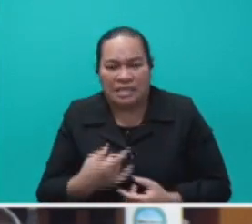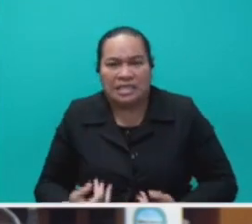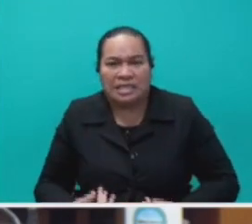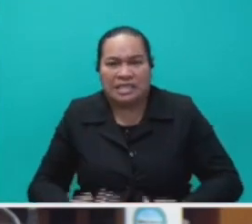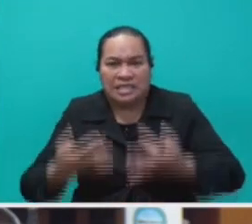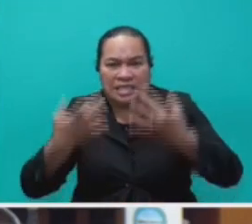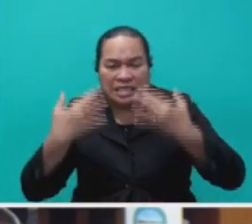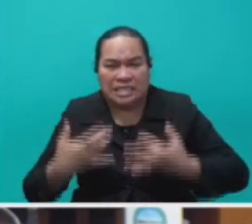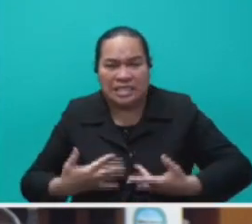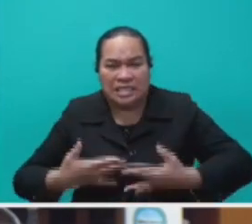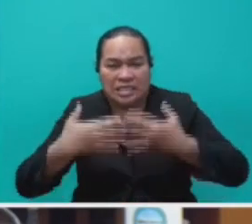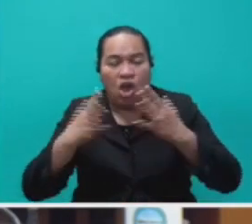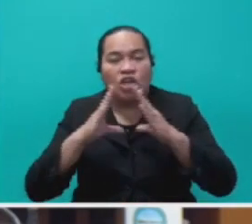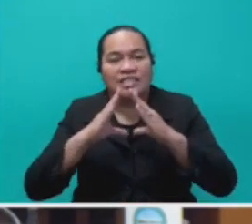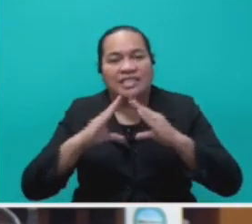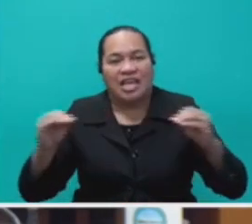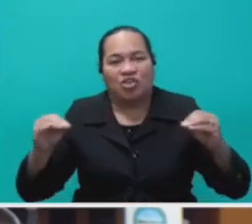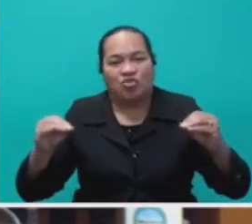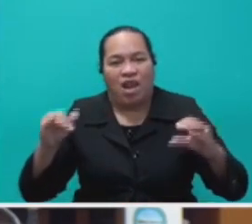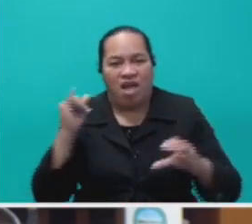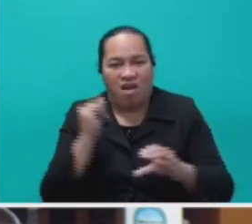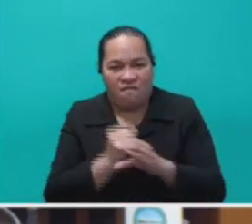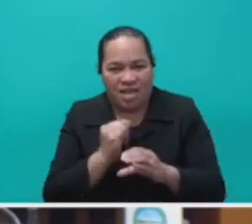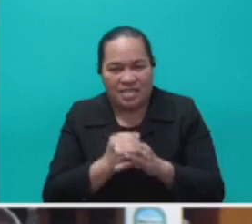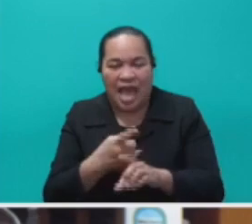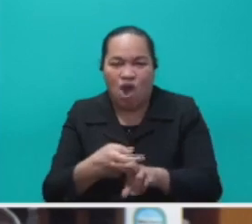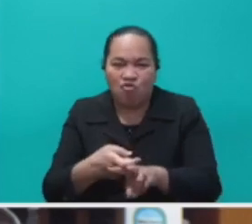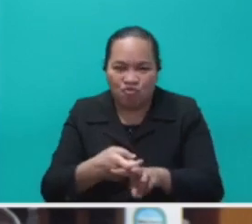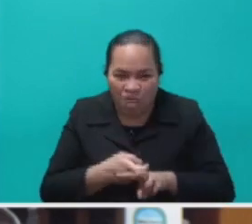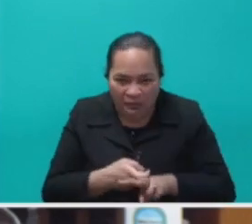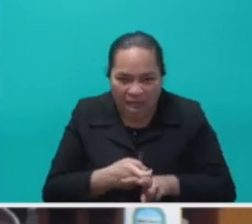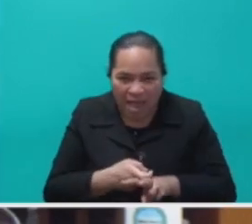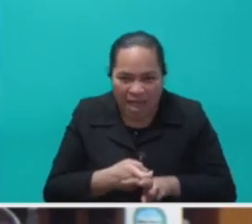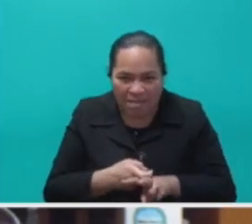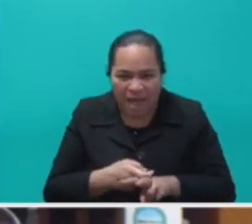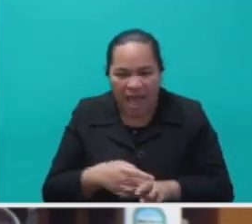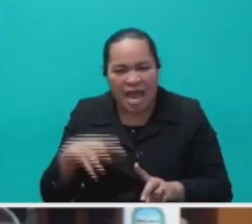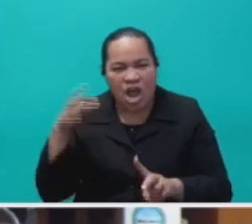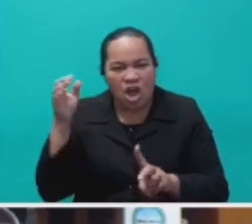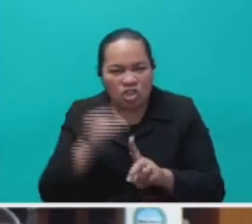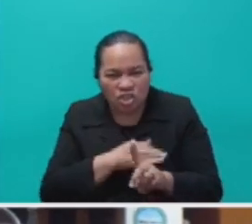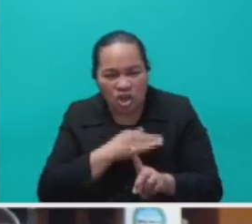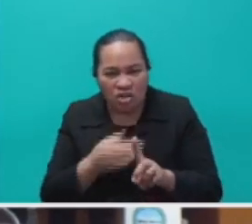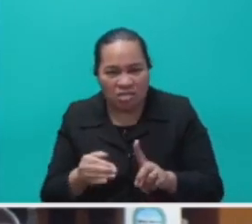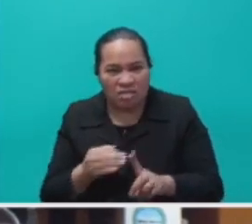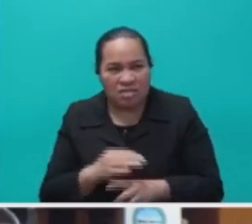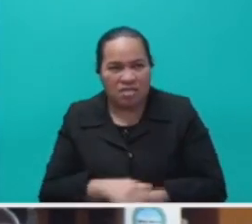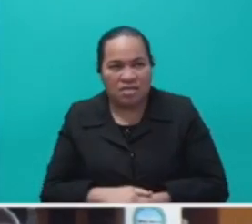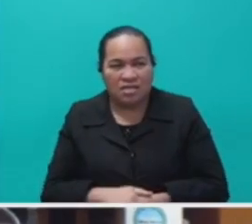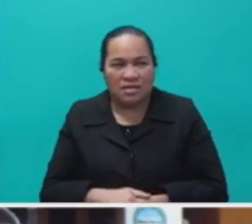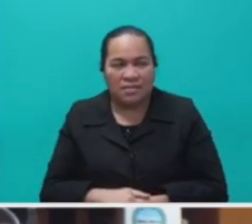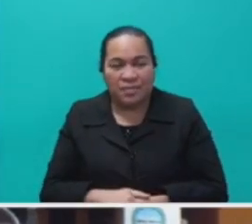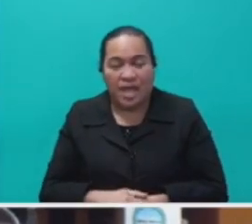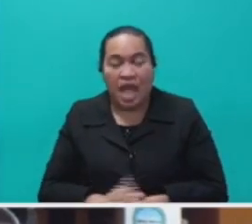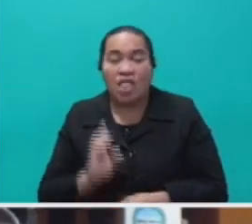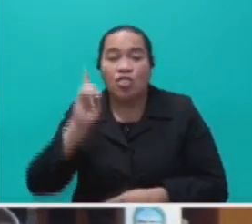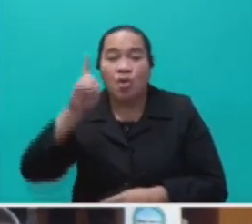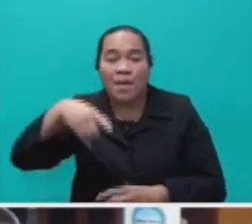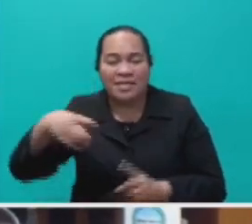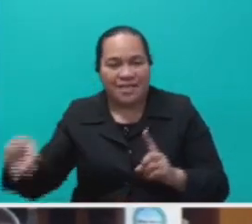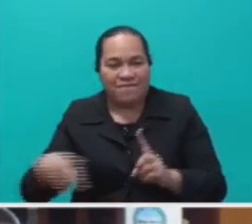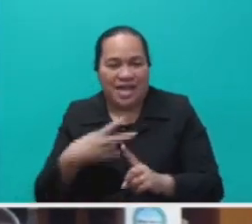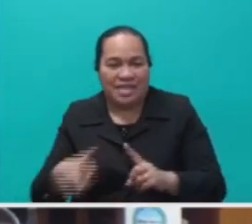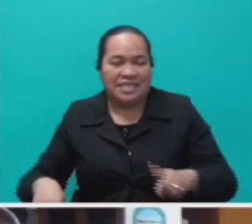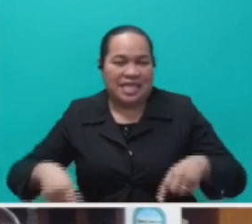statistics on sexual offenses, rapes, indecent assault, and even, might I add, domestic violence